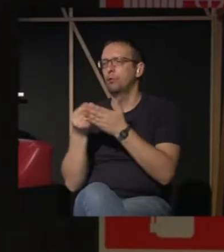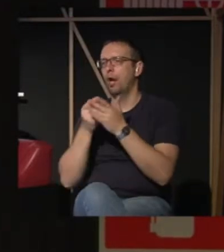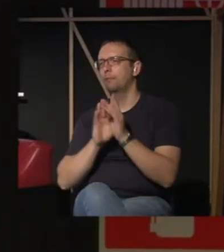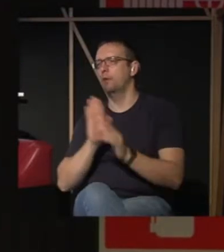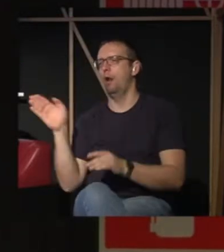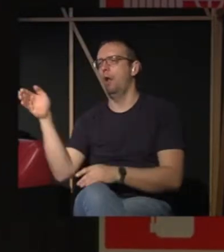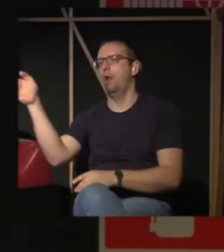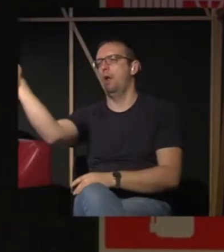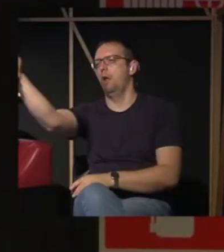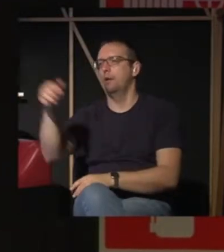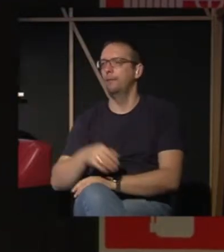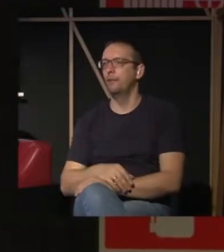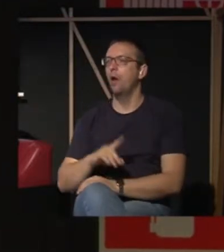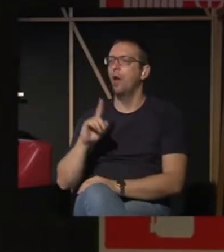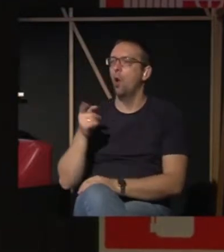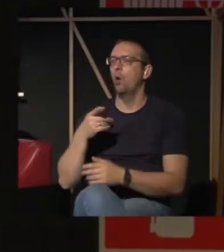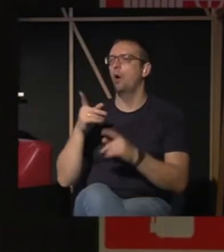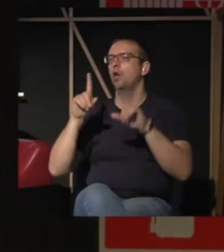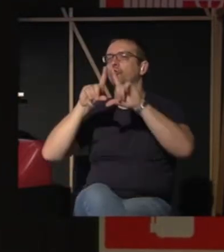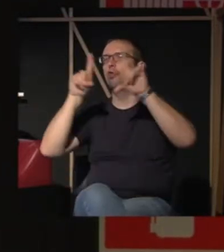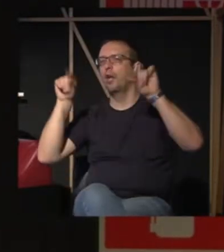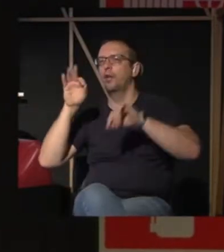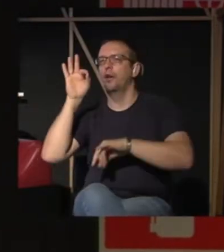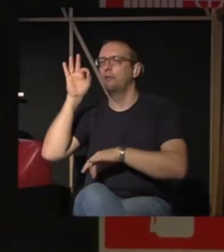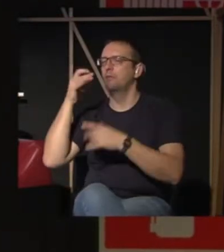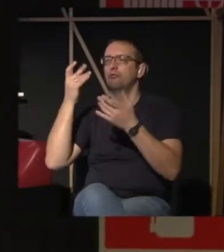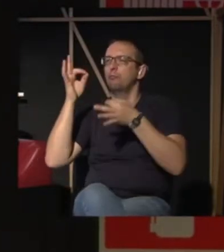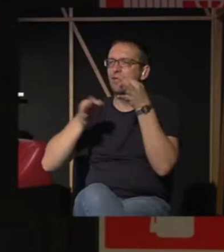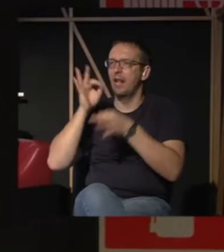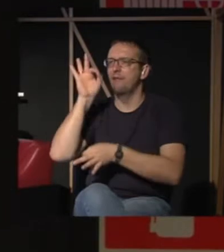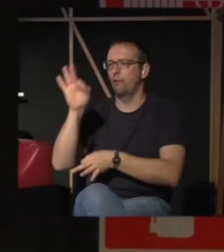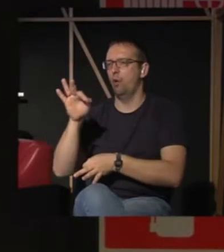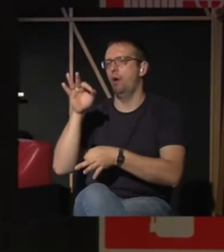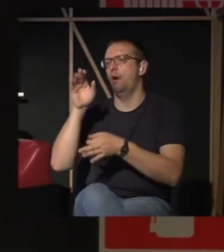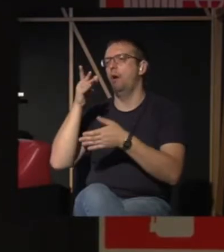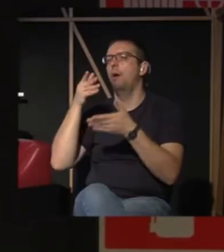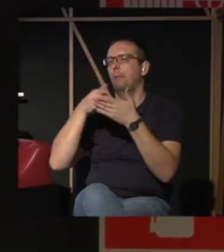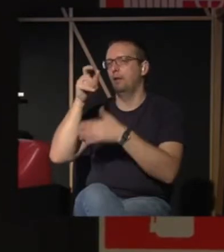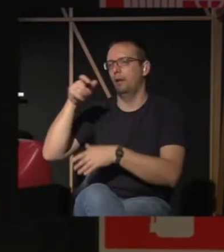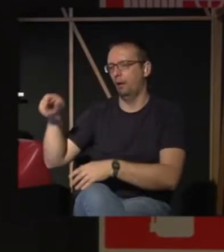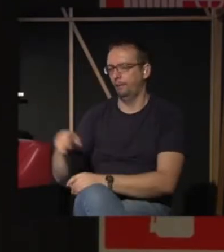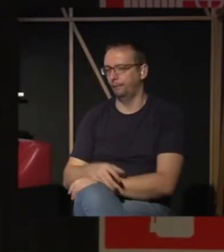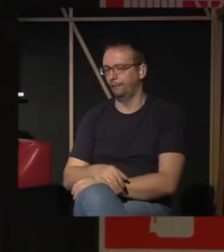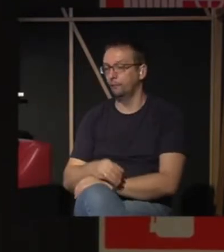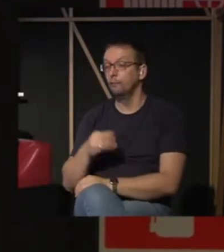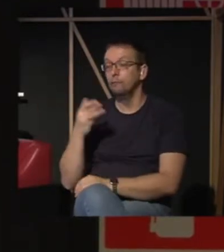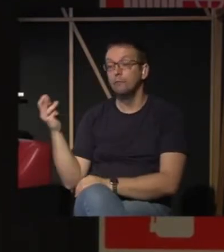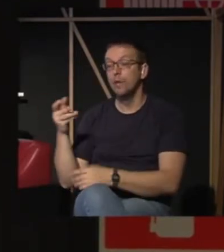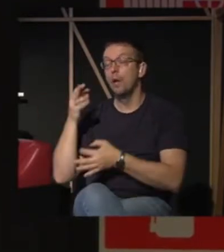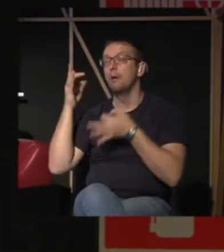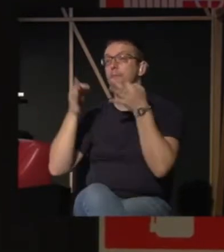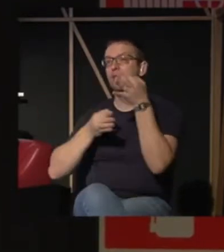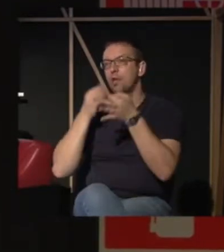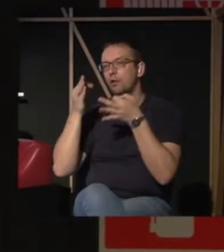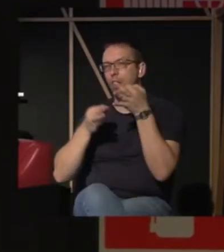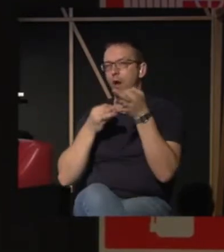seating alone, as was mentioned in the previous panel, but we did have wheelchair user places, easy access standard